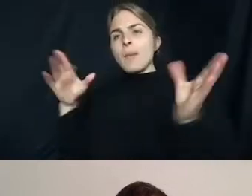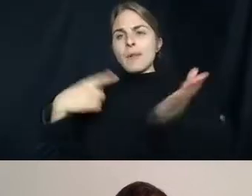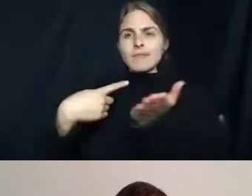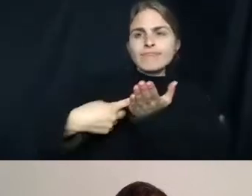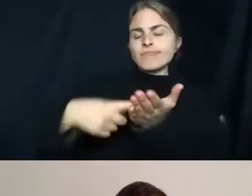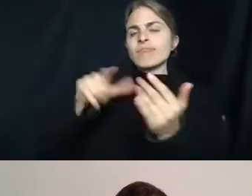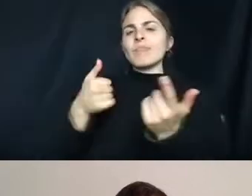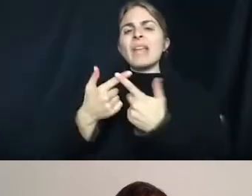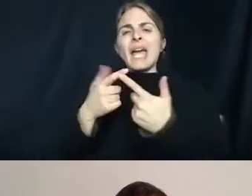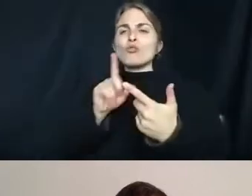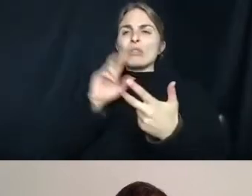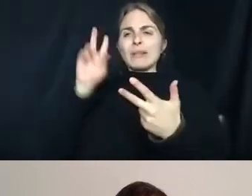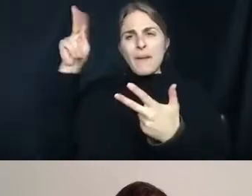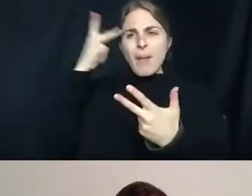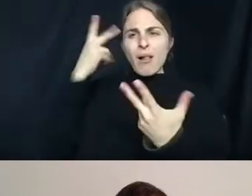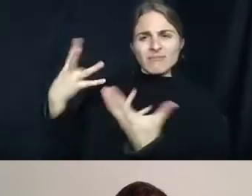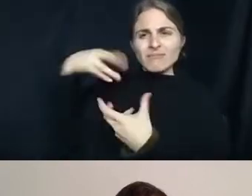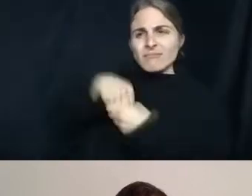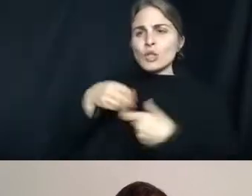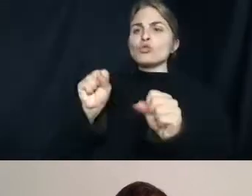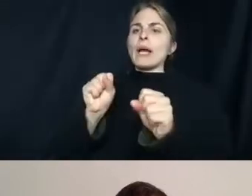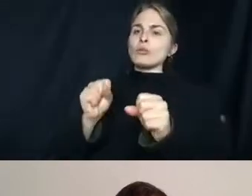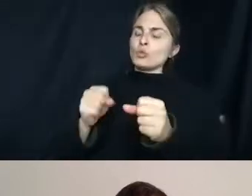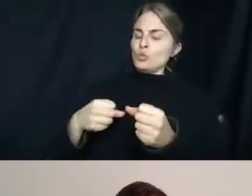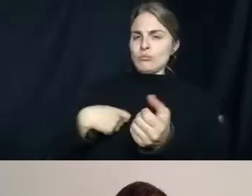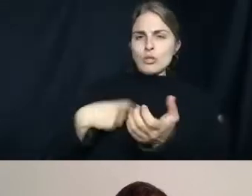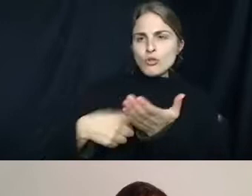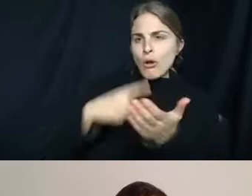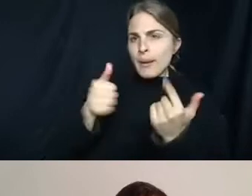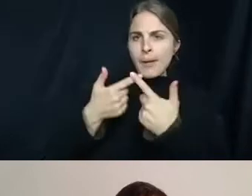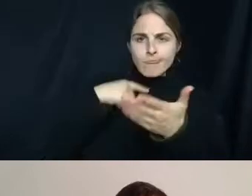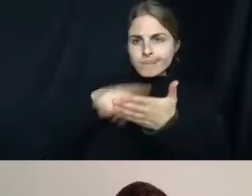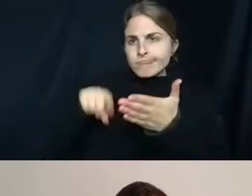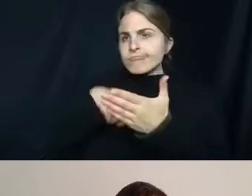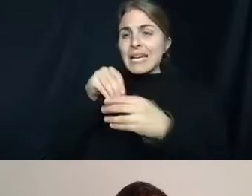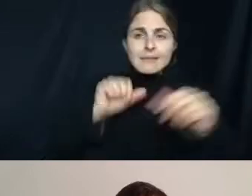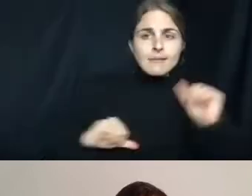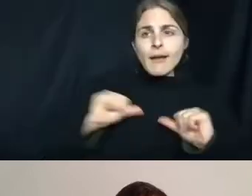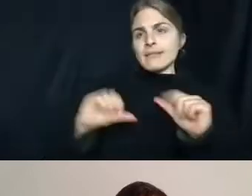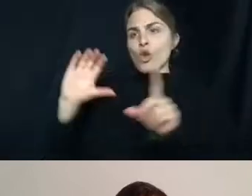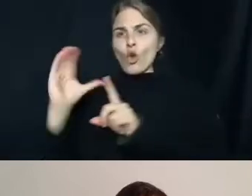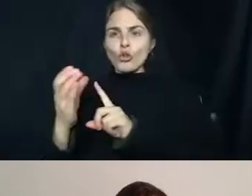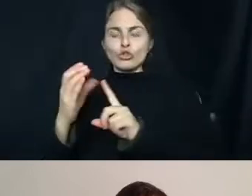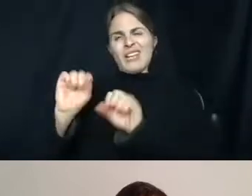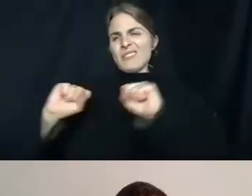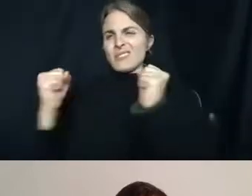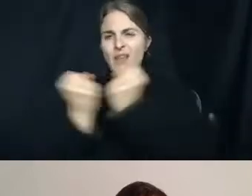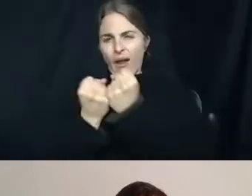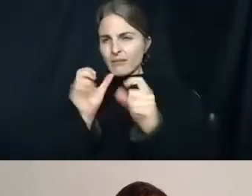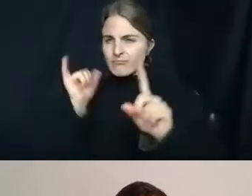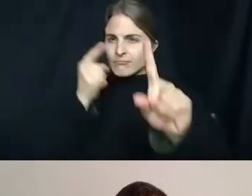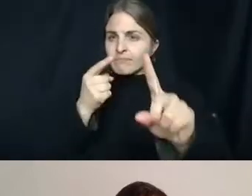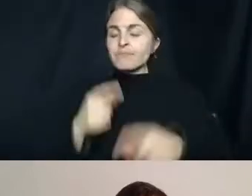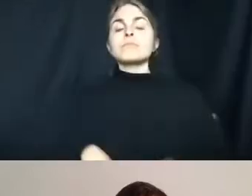craft incisive critiques of fat phobia and racism in the sciences, culture, and society. Alongside a group